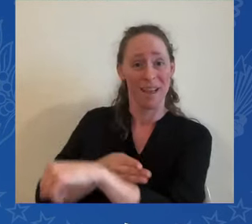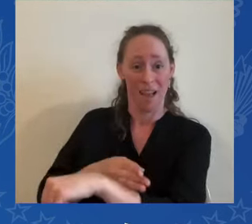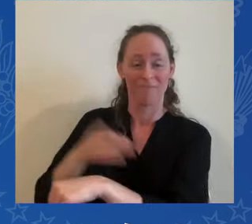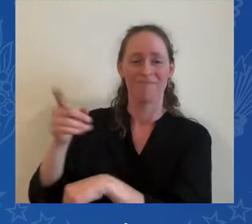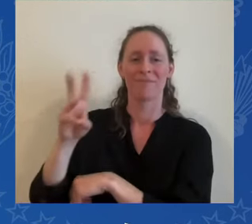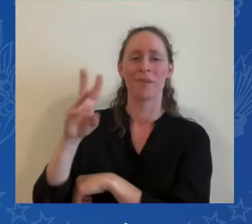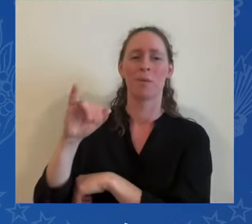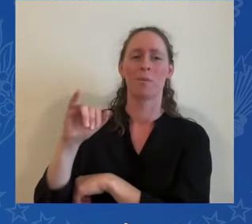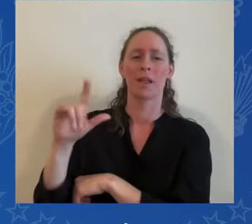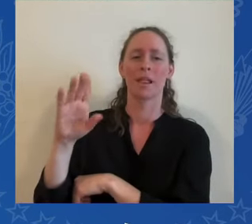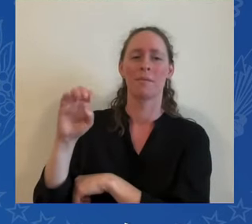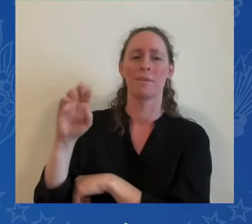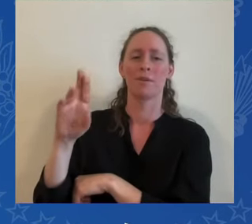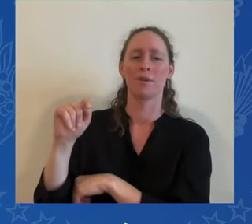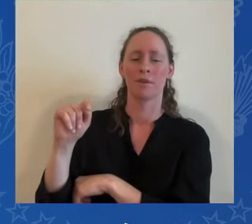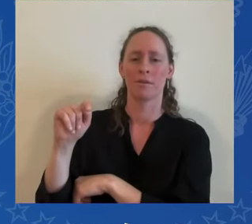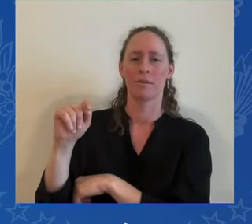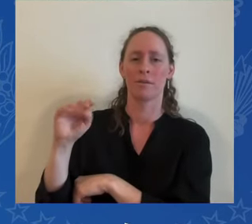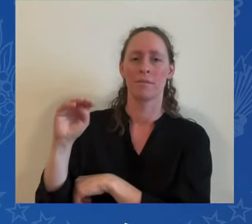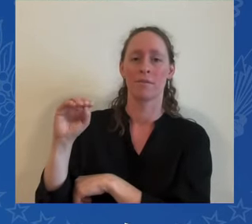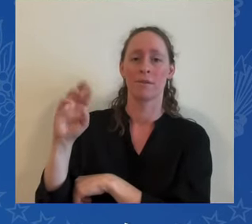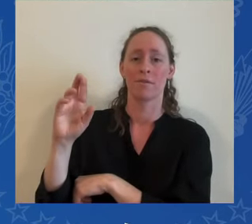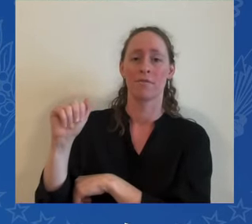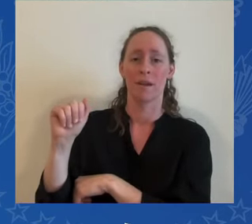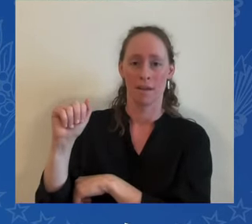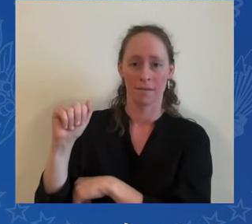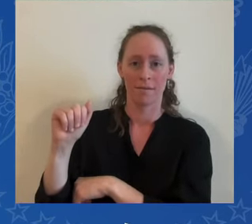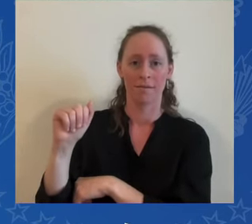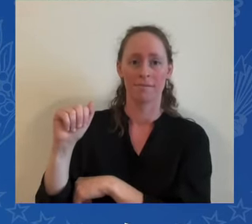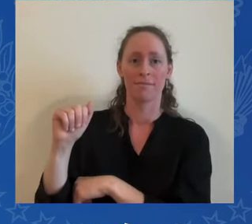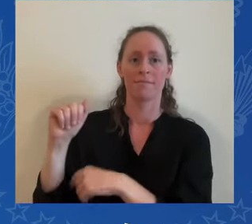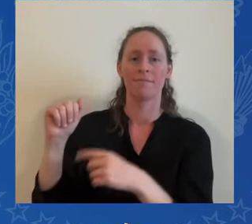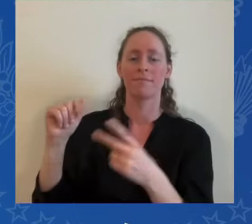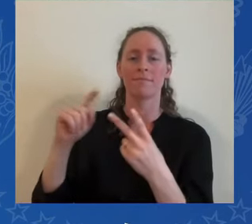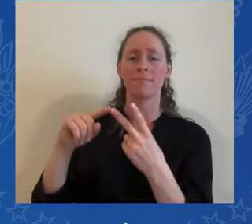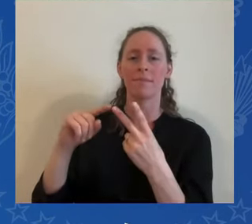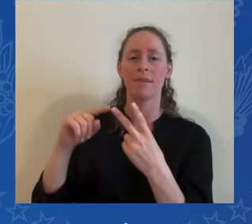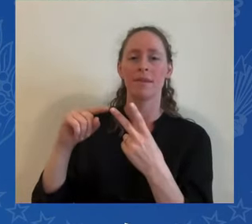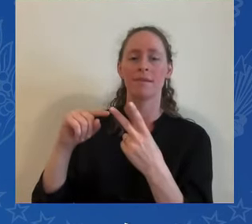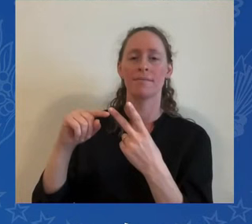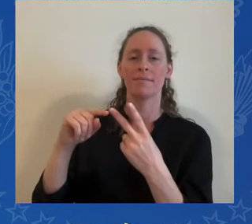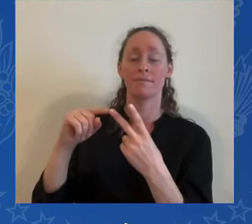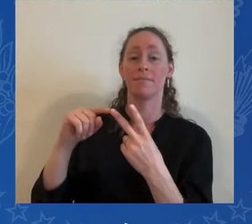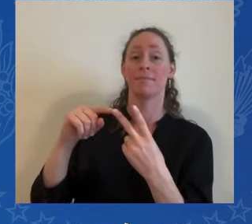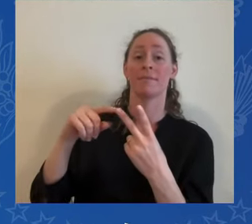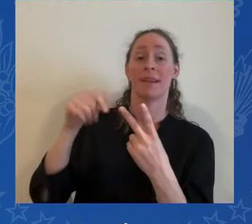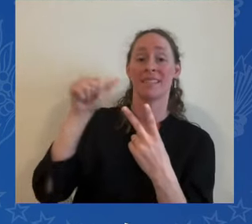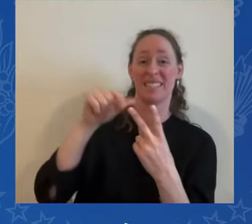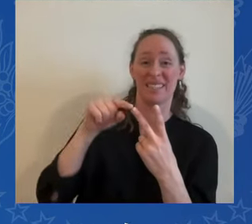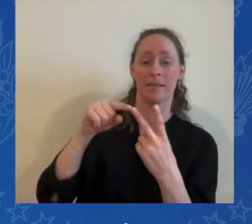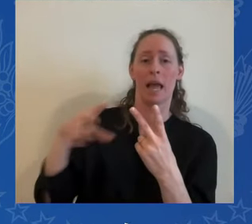of her husband, fallen Detective Jason Rivera. And Detective Summit Sulan.